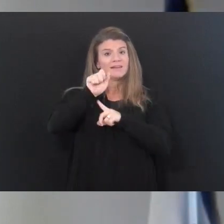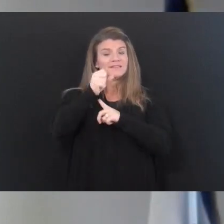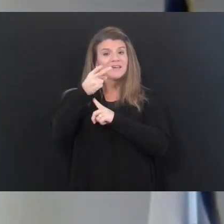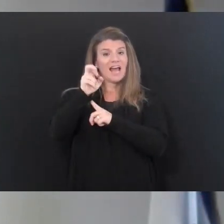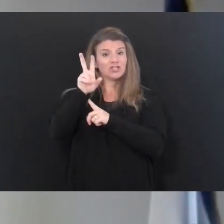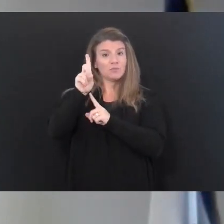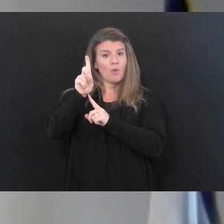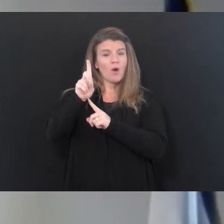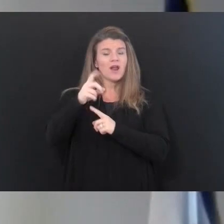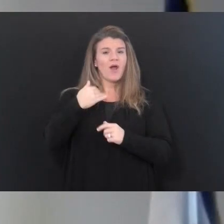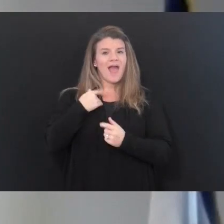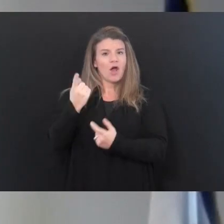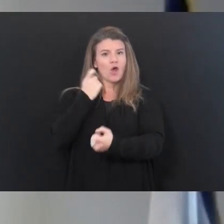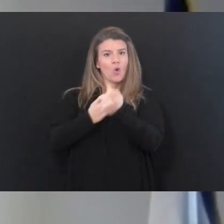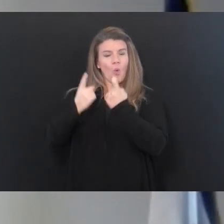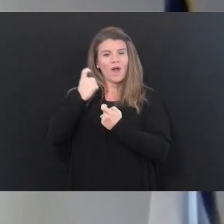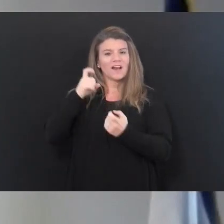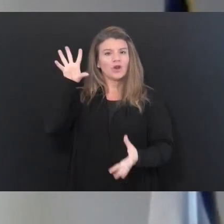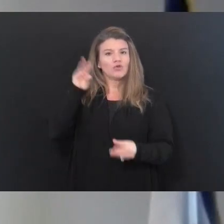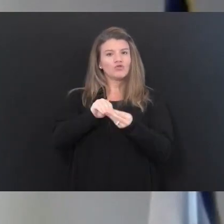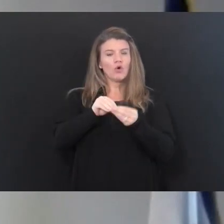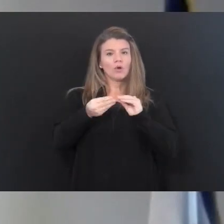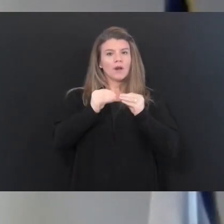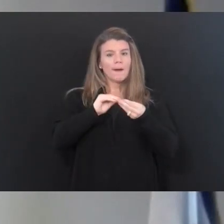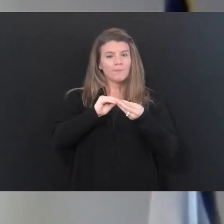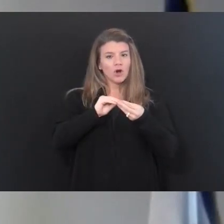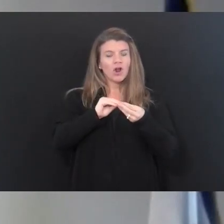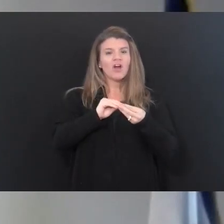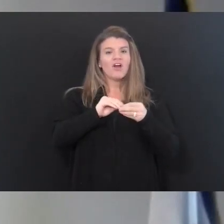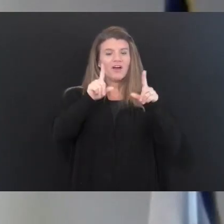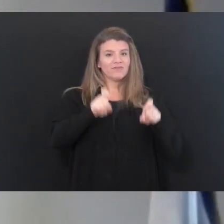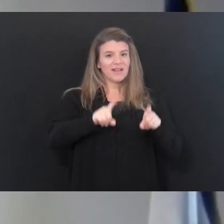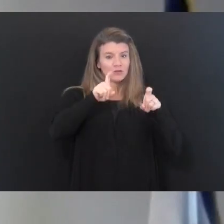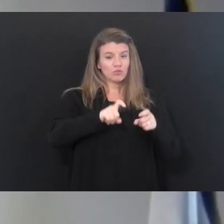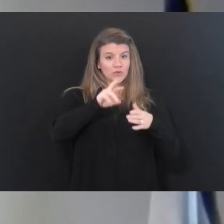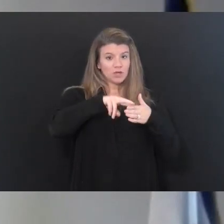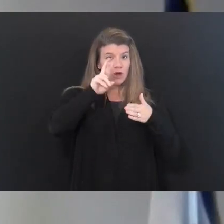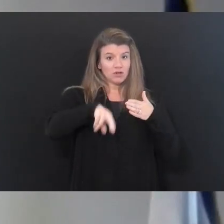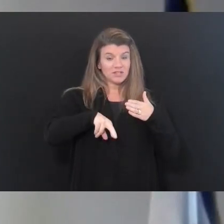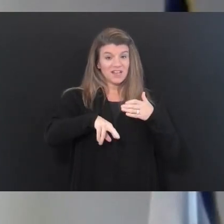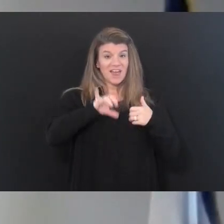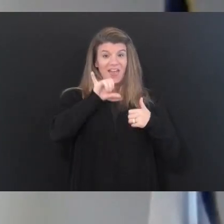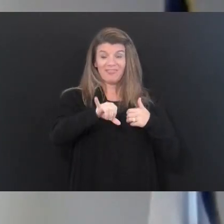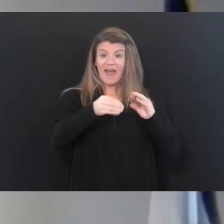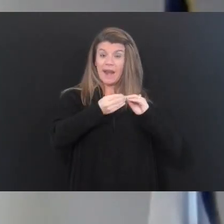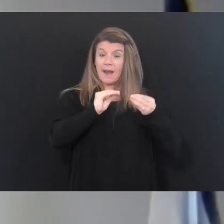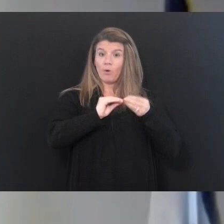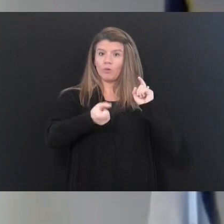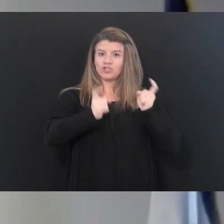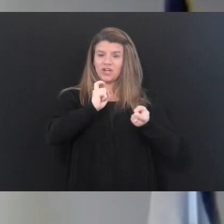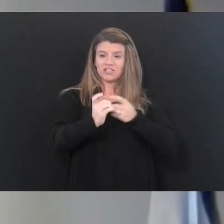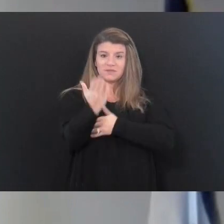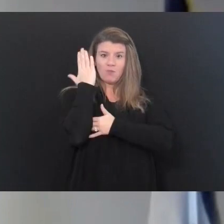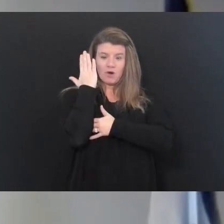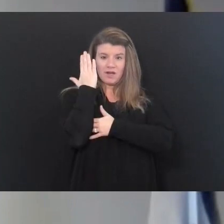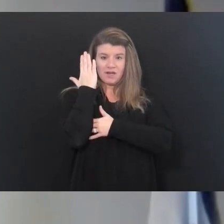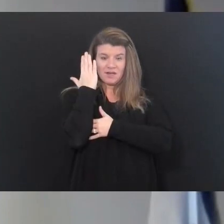numbers of total number of laboratory test results. That number was revised this morning down to